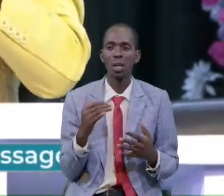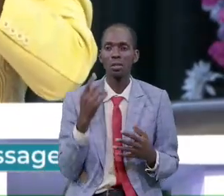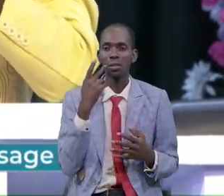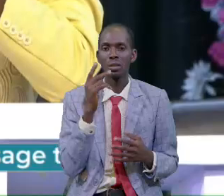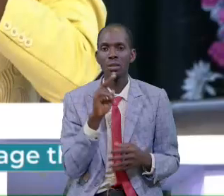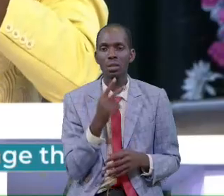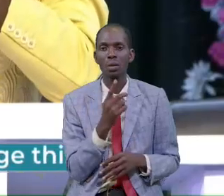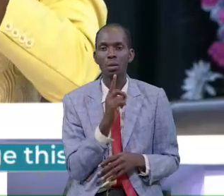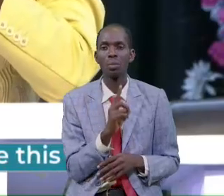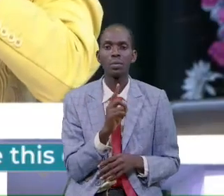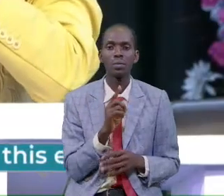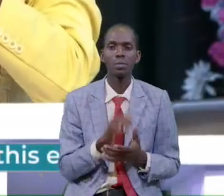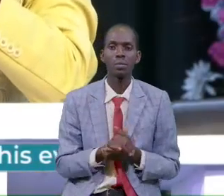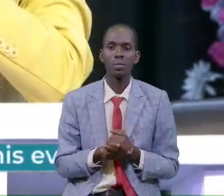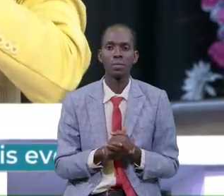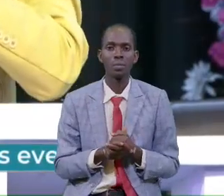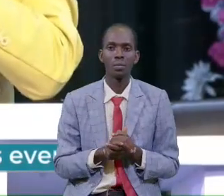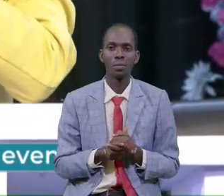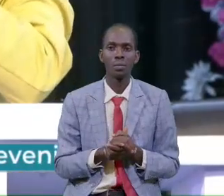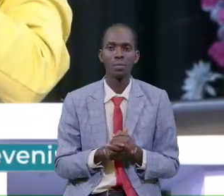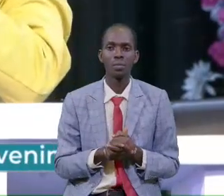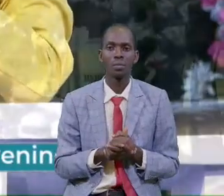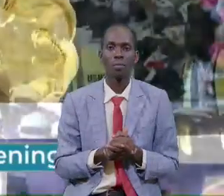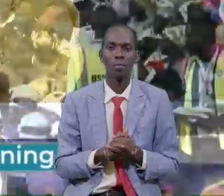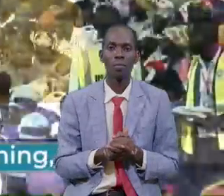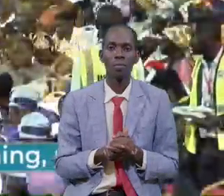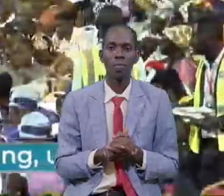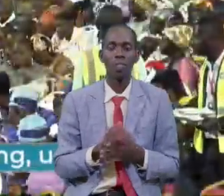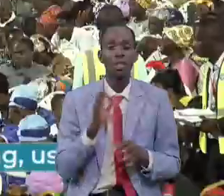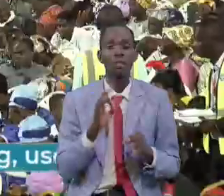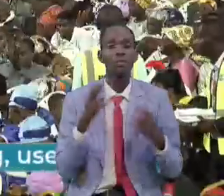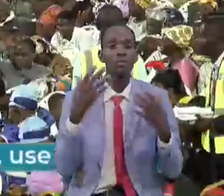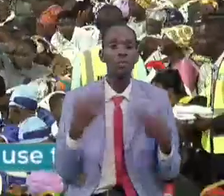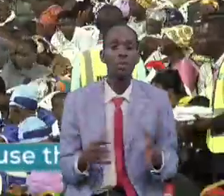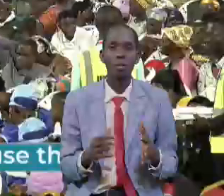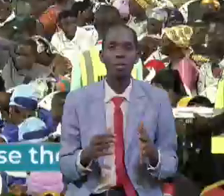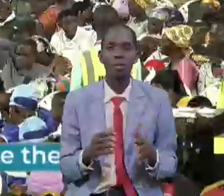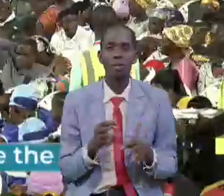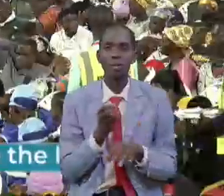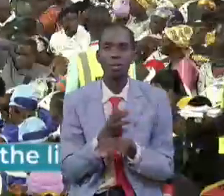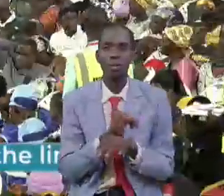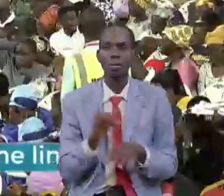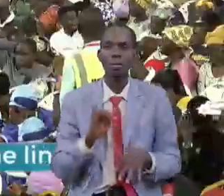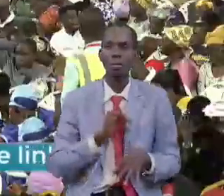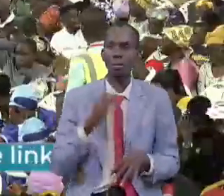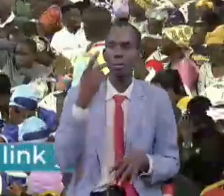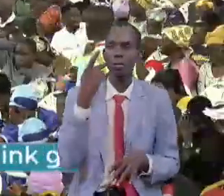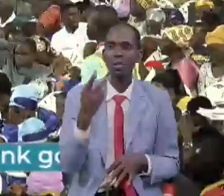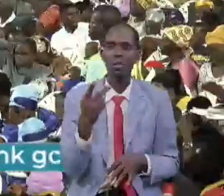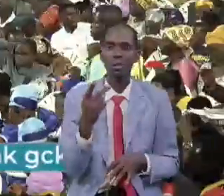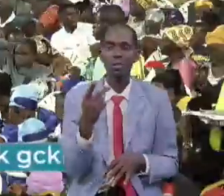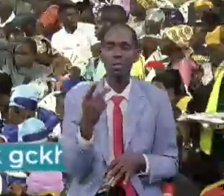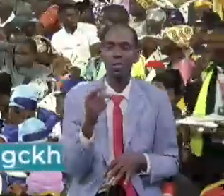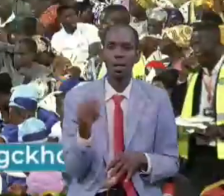Yes. If you are finished, wave it. Oh, yes, I've seen on the yellow stand,